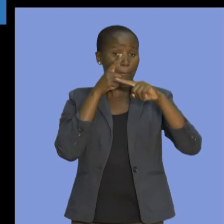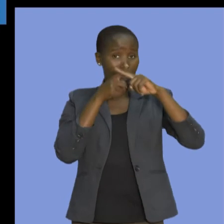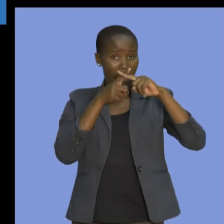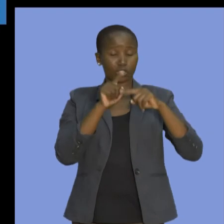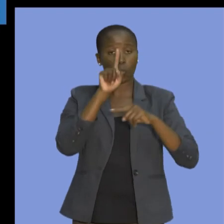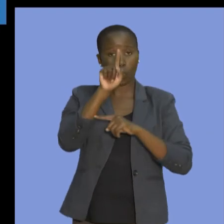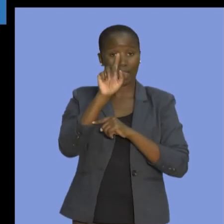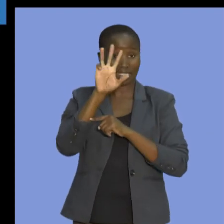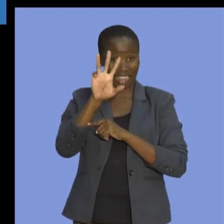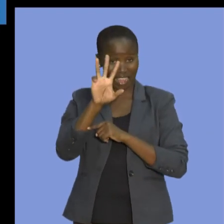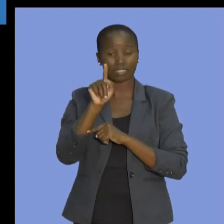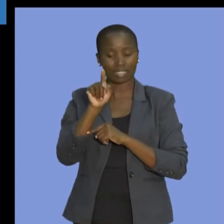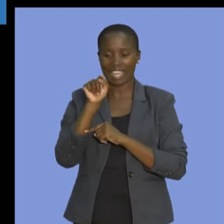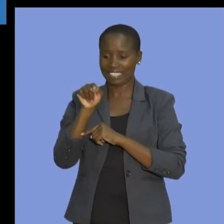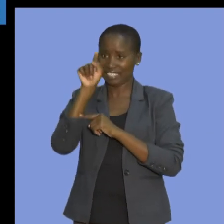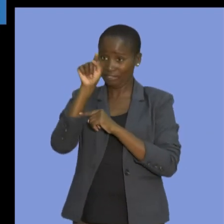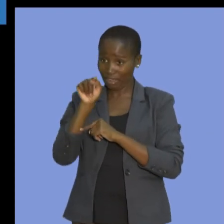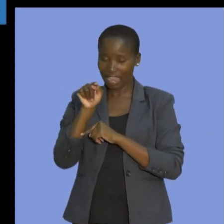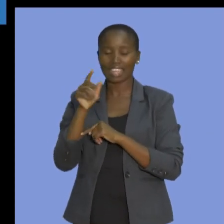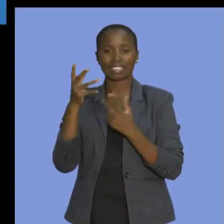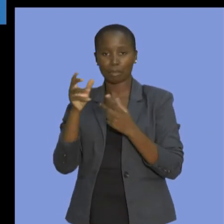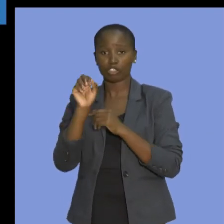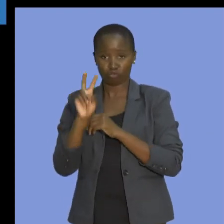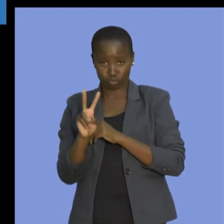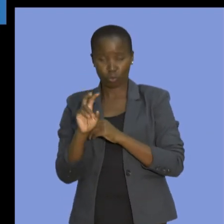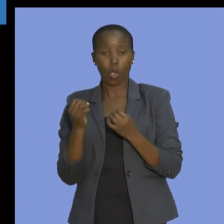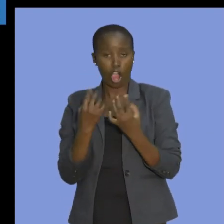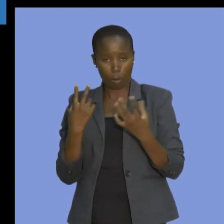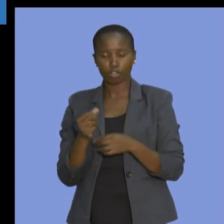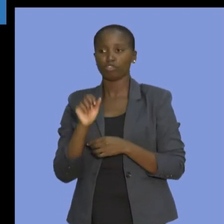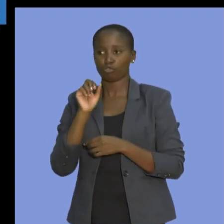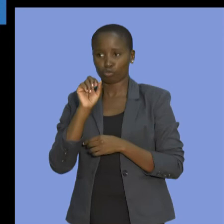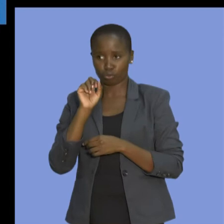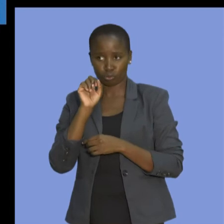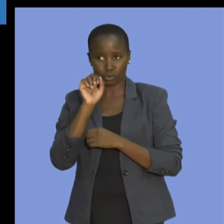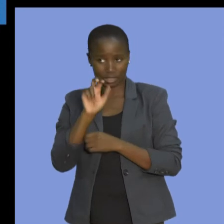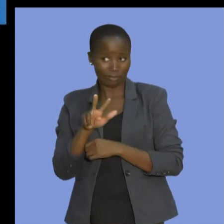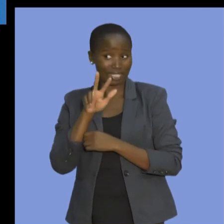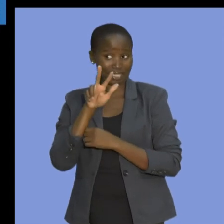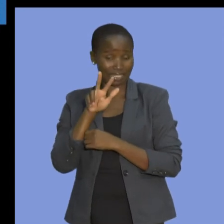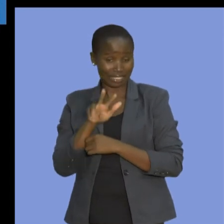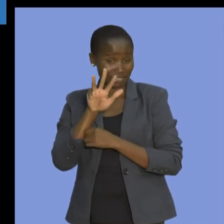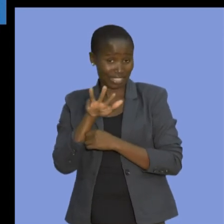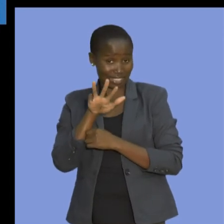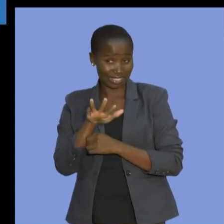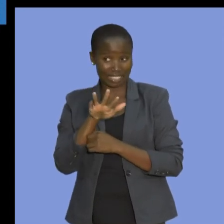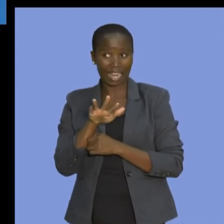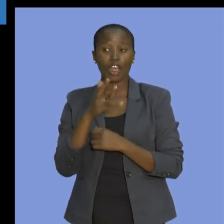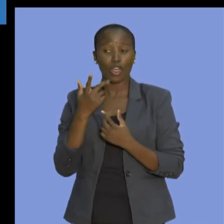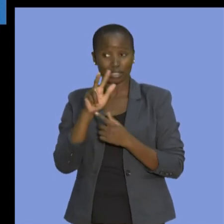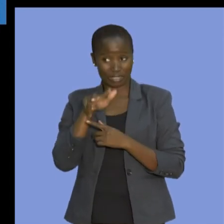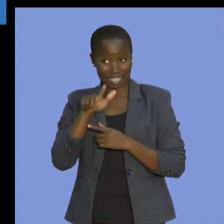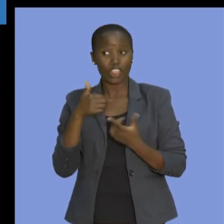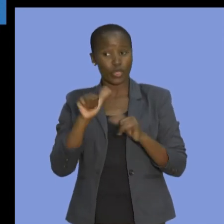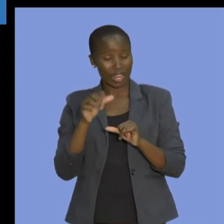20 plus 24 divided by 2, which is 22, and so on. Now, we have our midpoint and we have